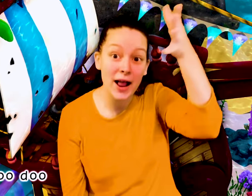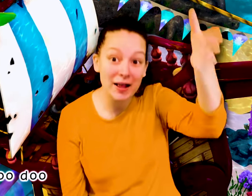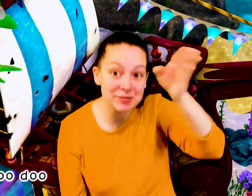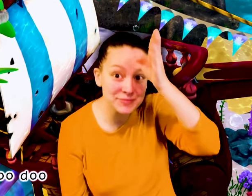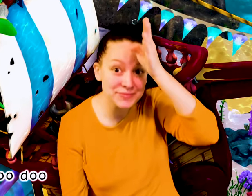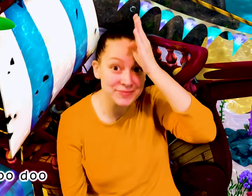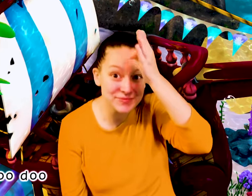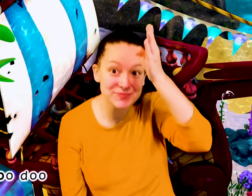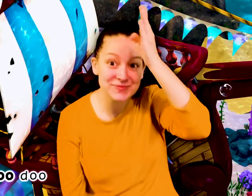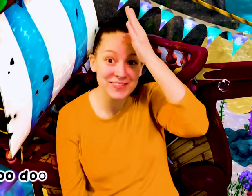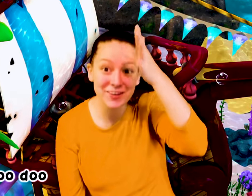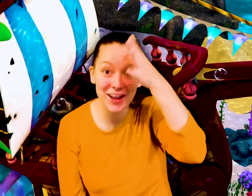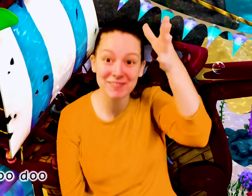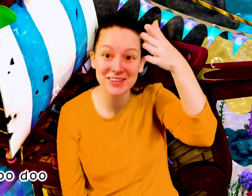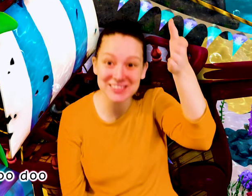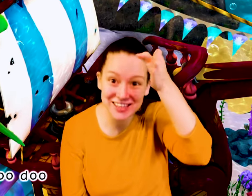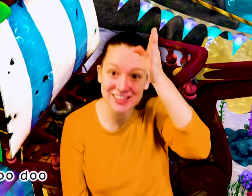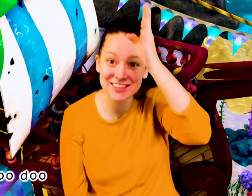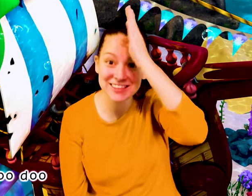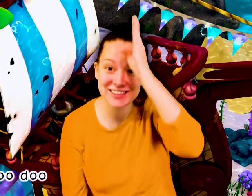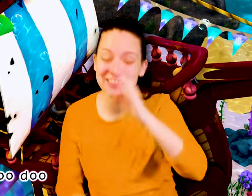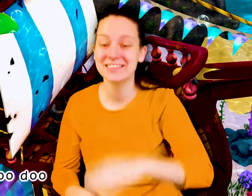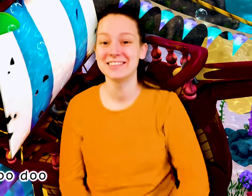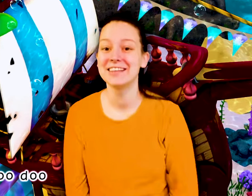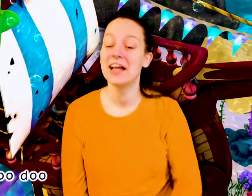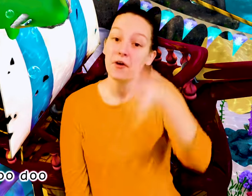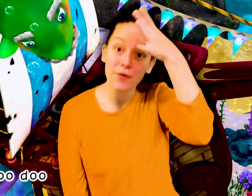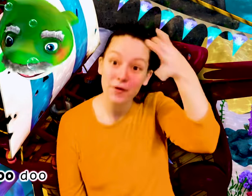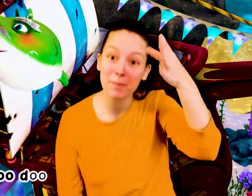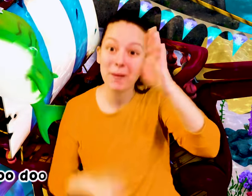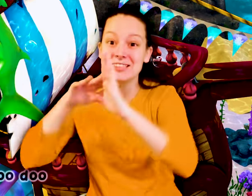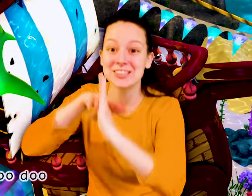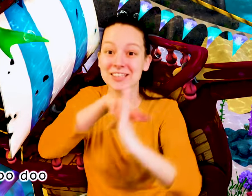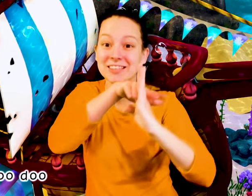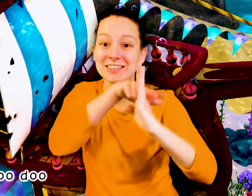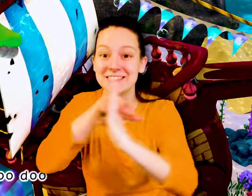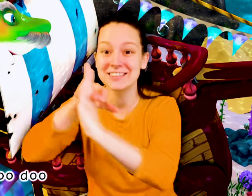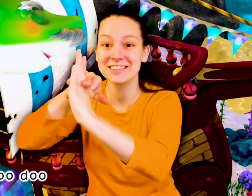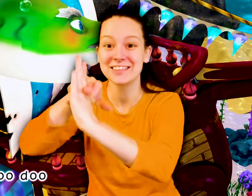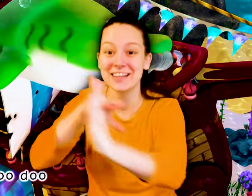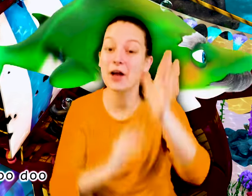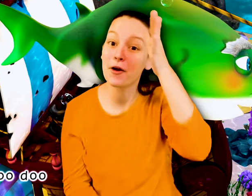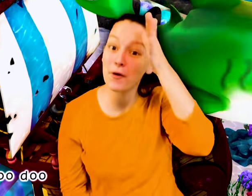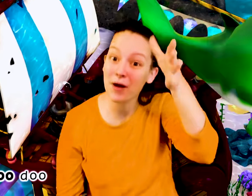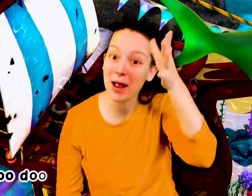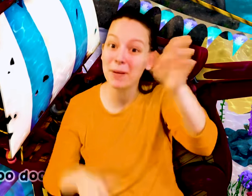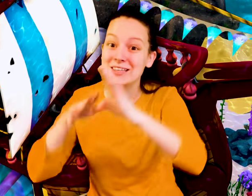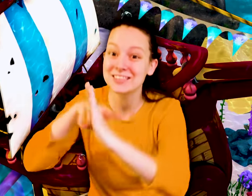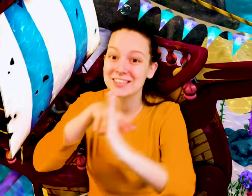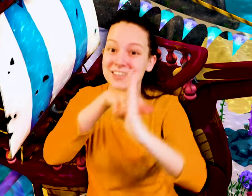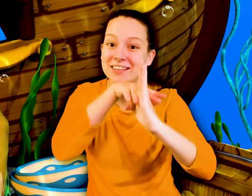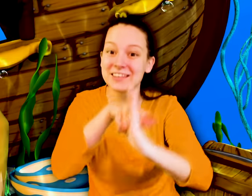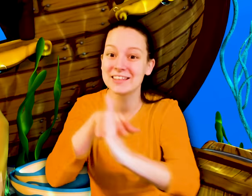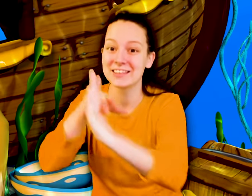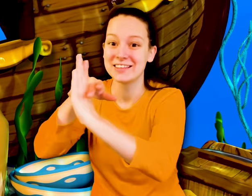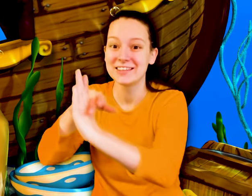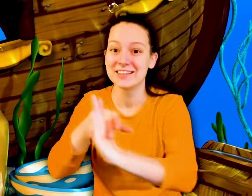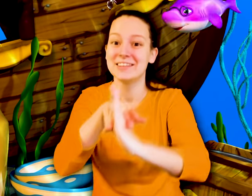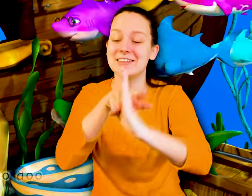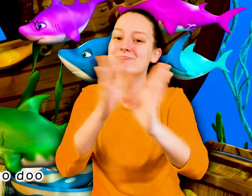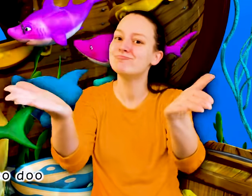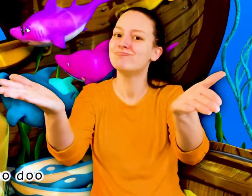Grandpa shark, grandpa shark, grandpa shark, grandpa